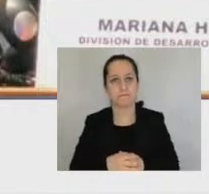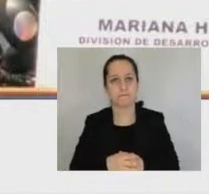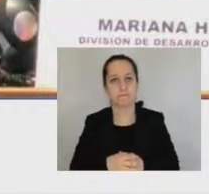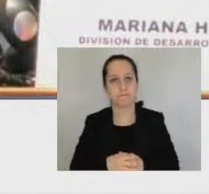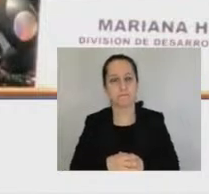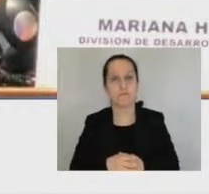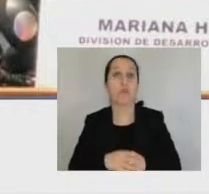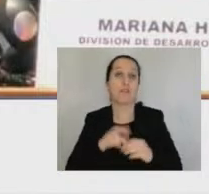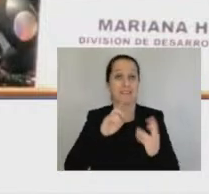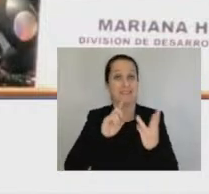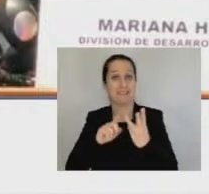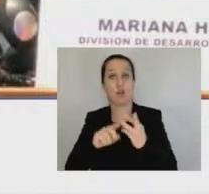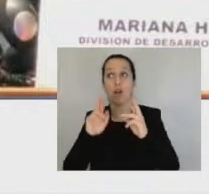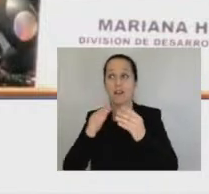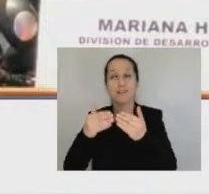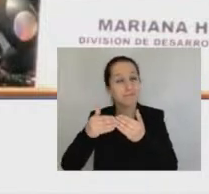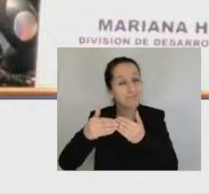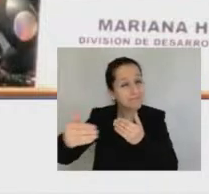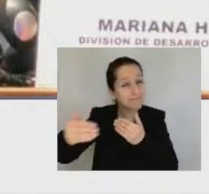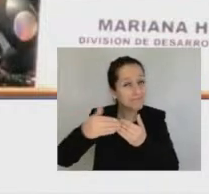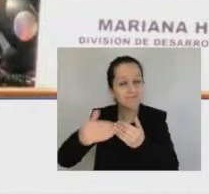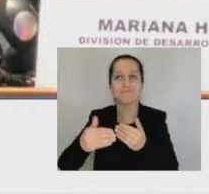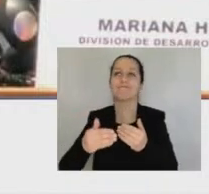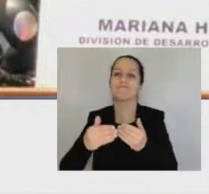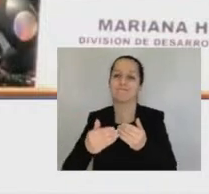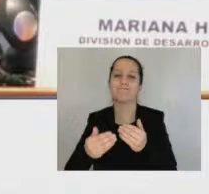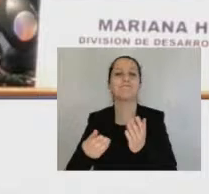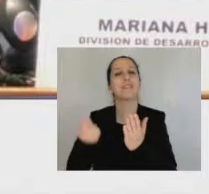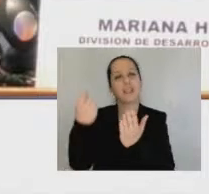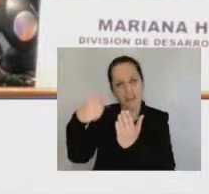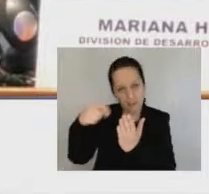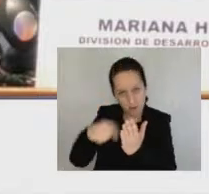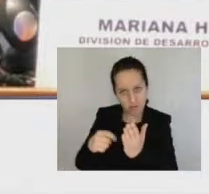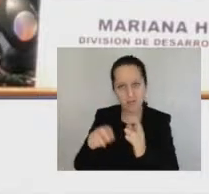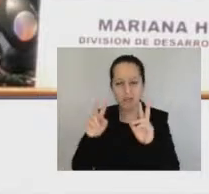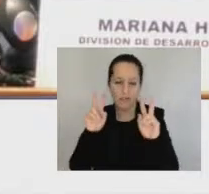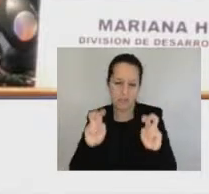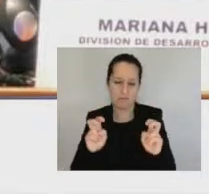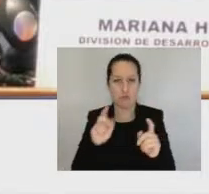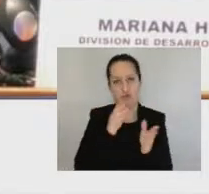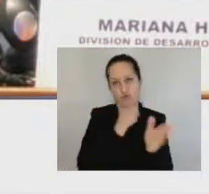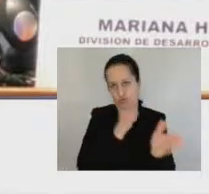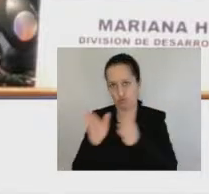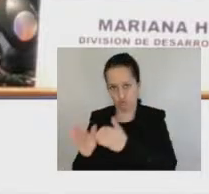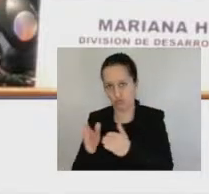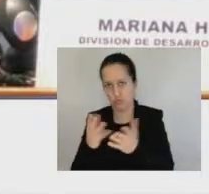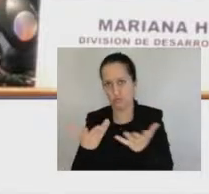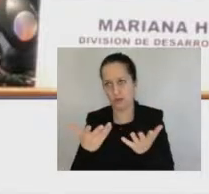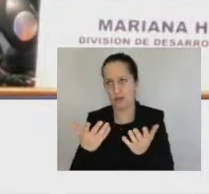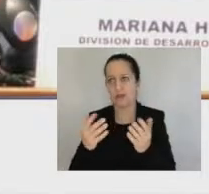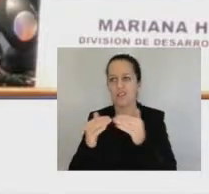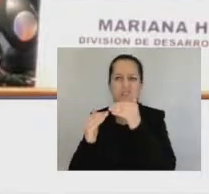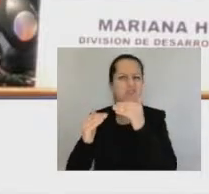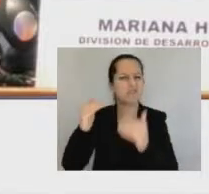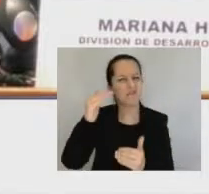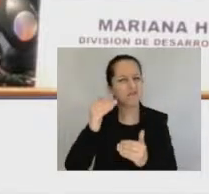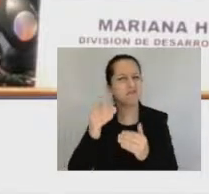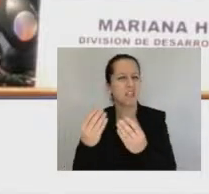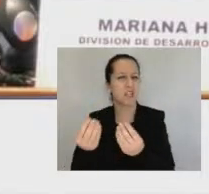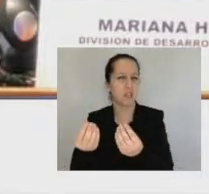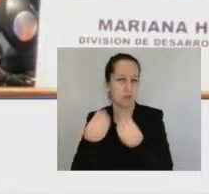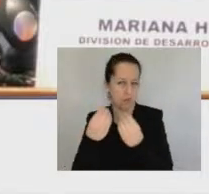And finally, in the midterm, we would like to implement a bidimensional index of